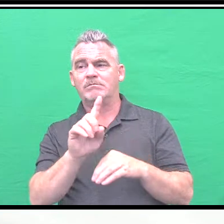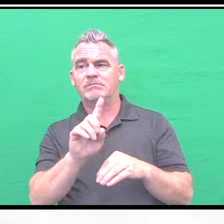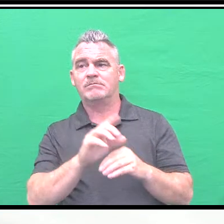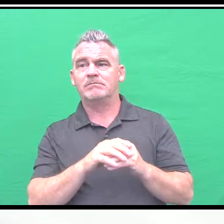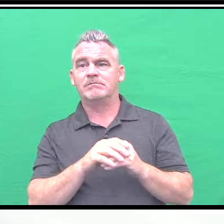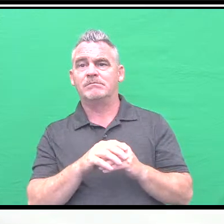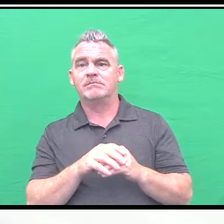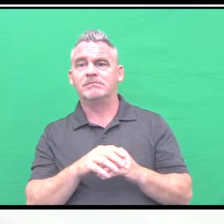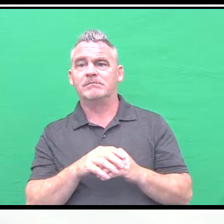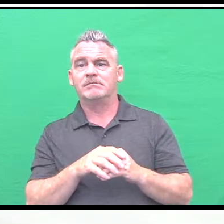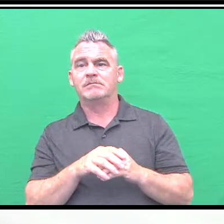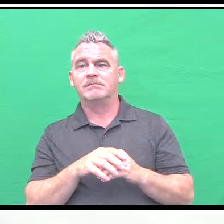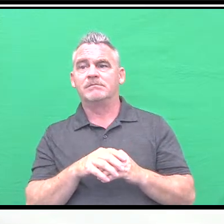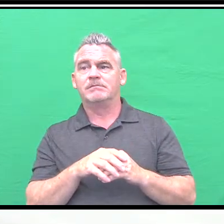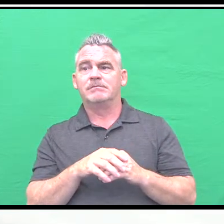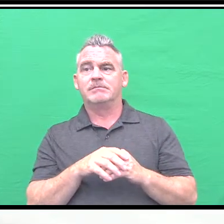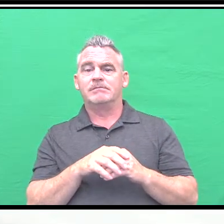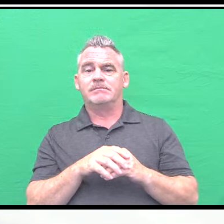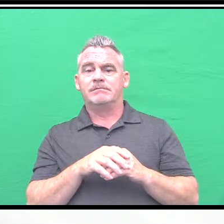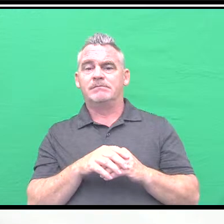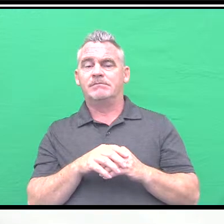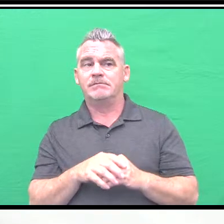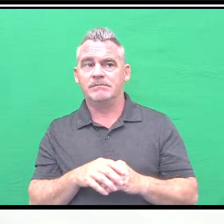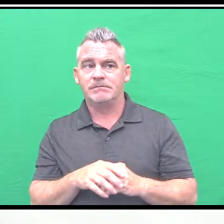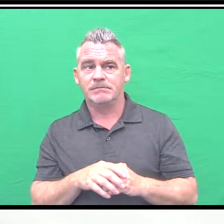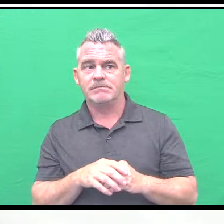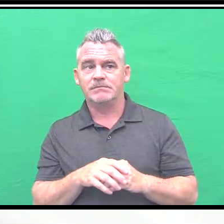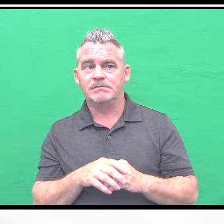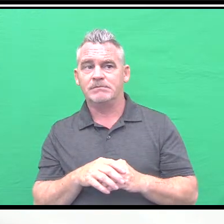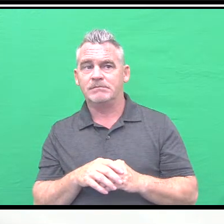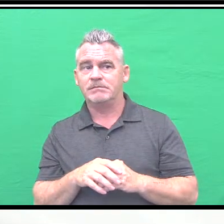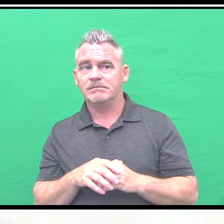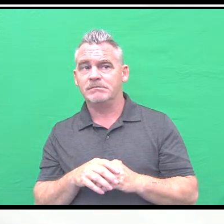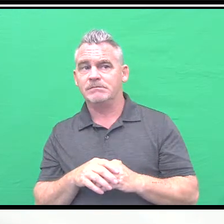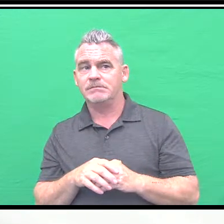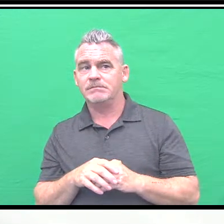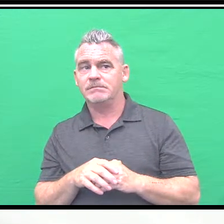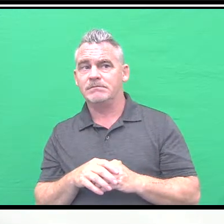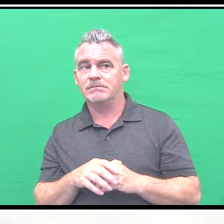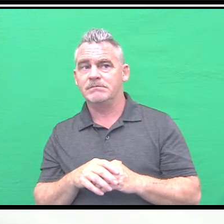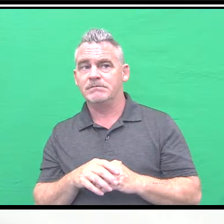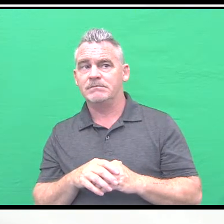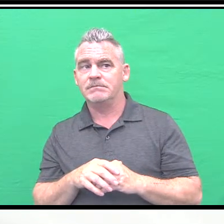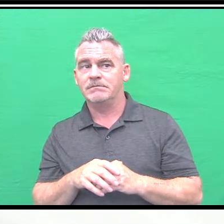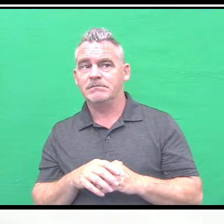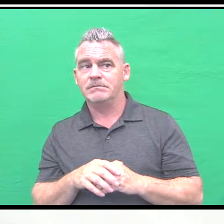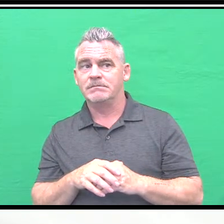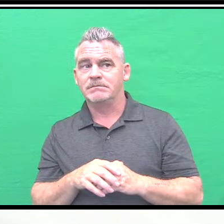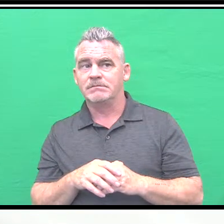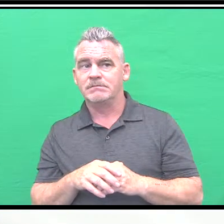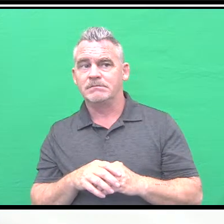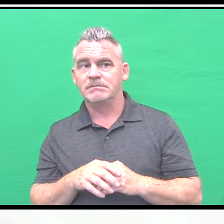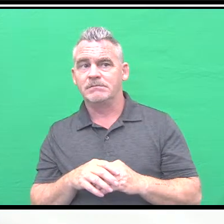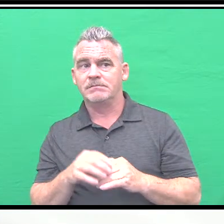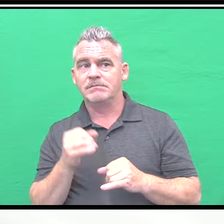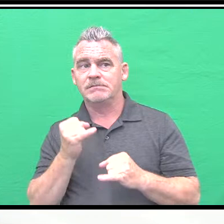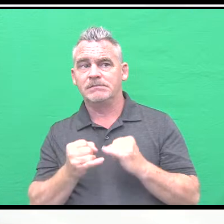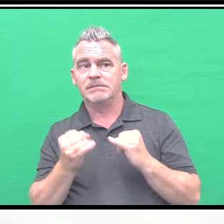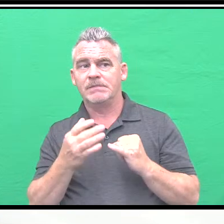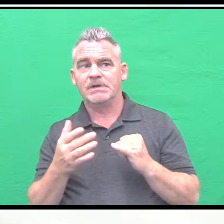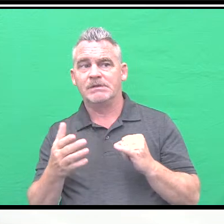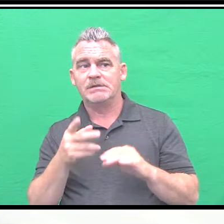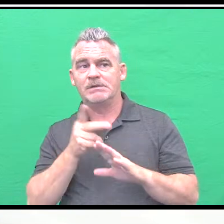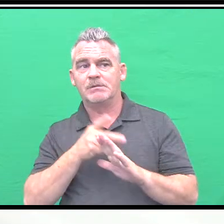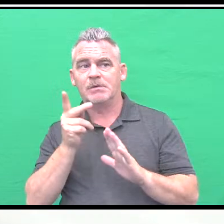So I hope. So with that, the last thing, which is the program I'm the most proud of, is